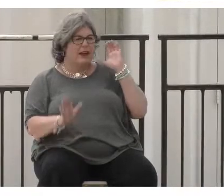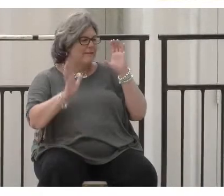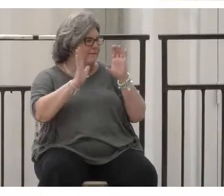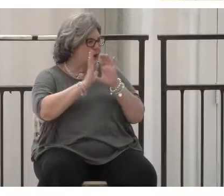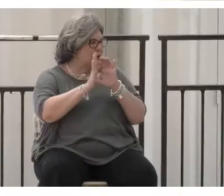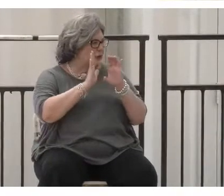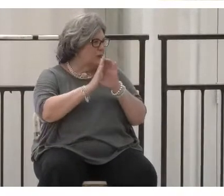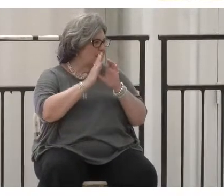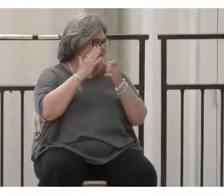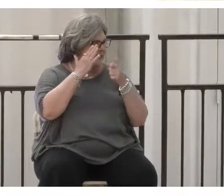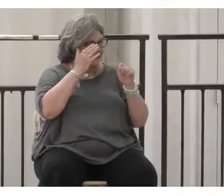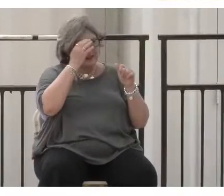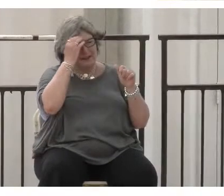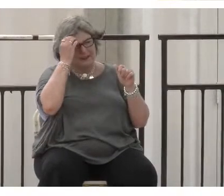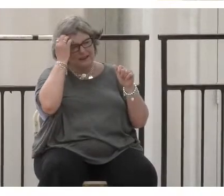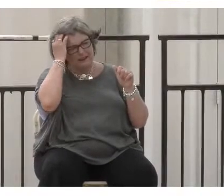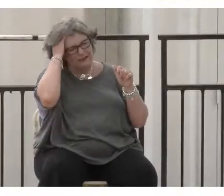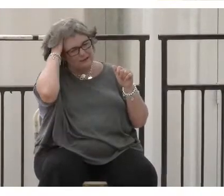structures?